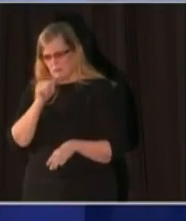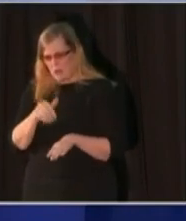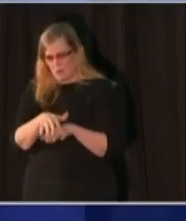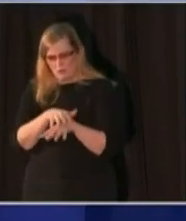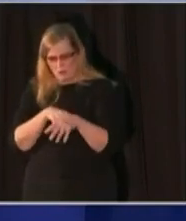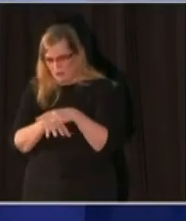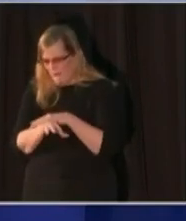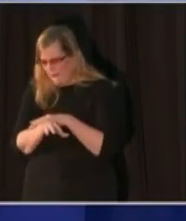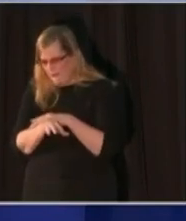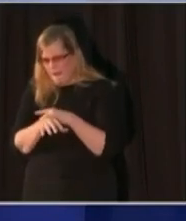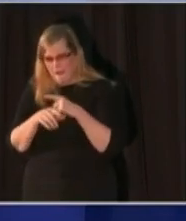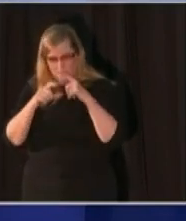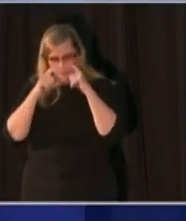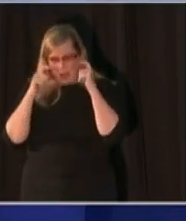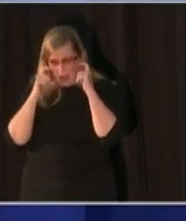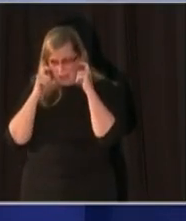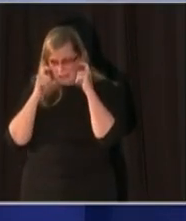from that place?